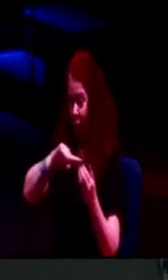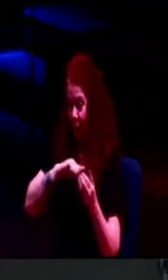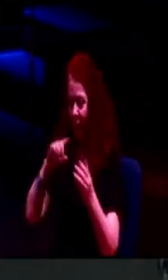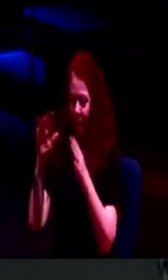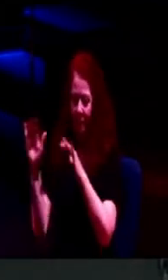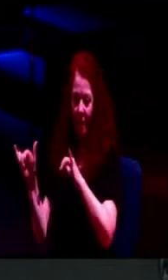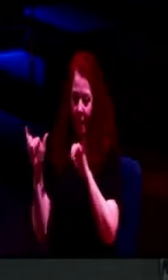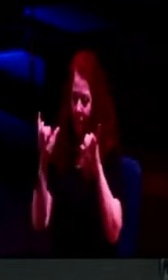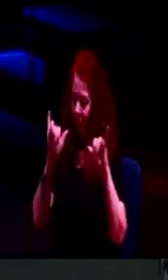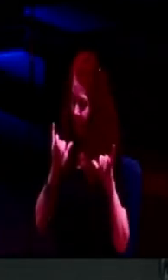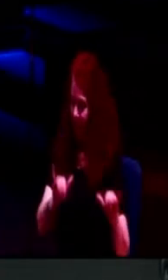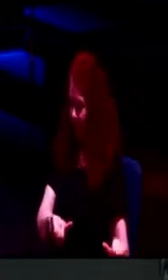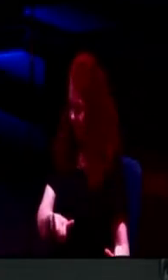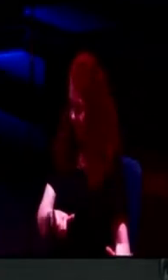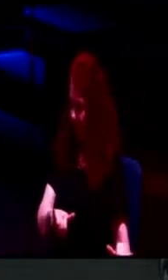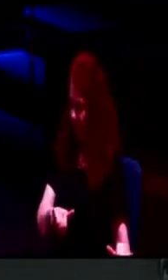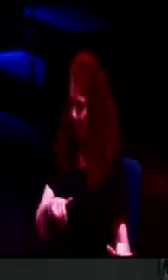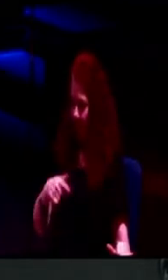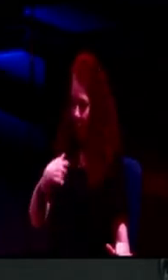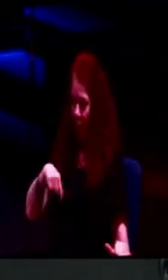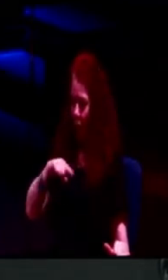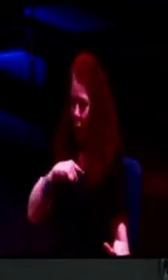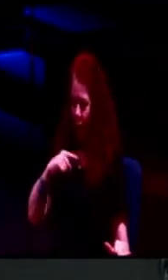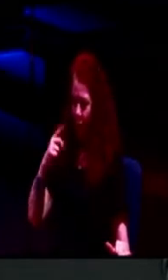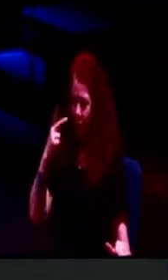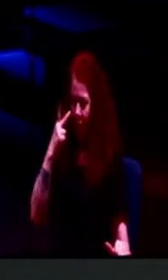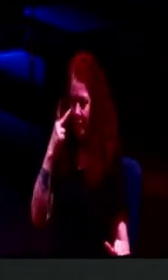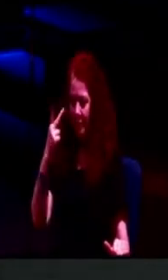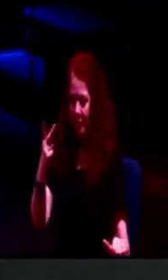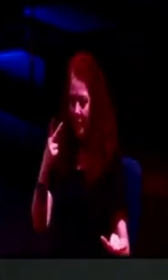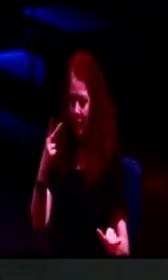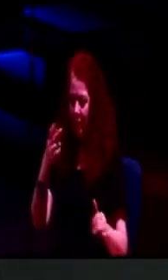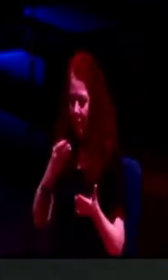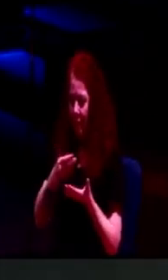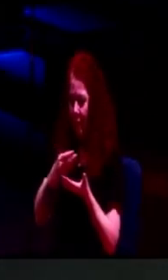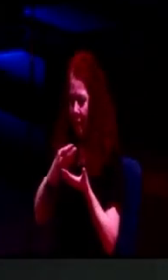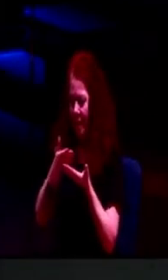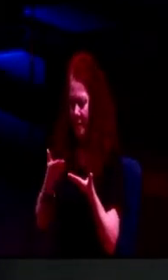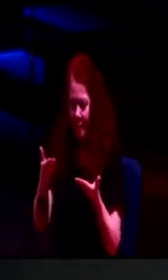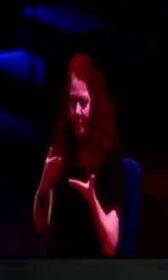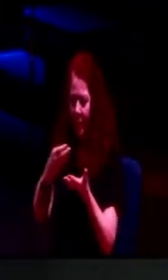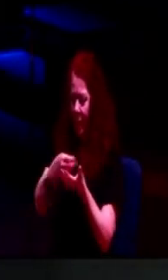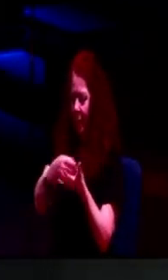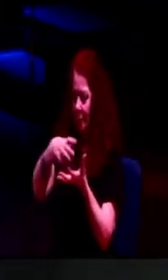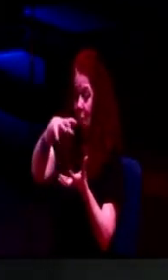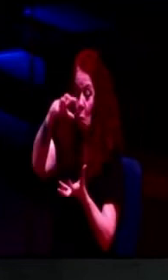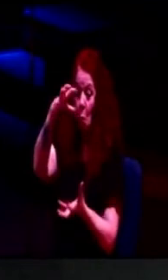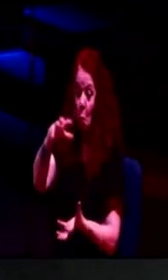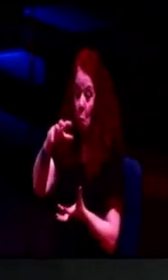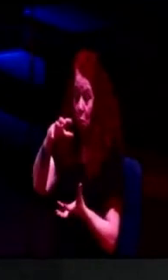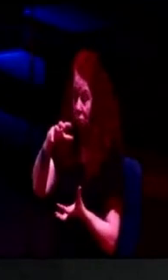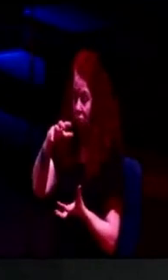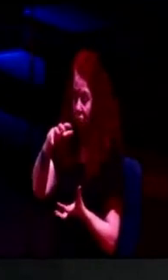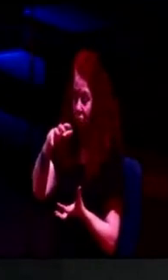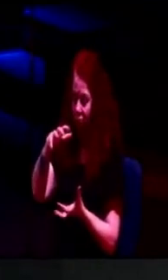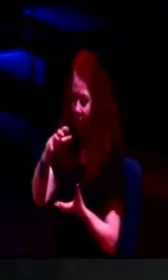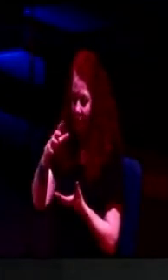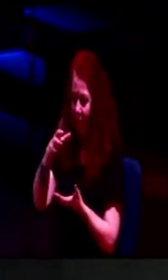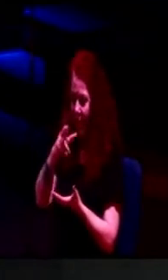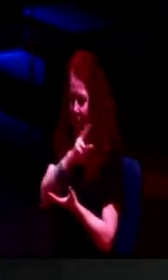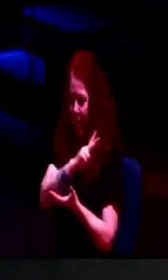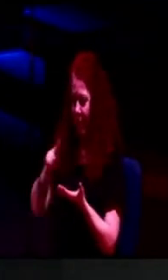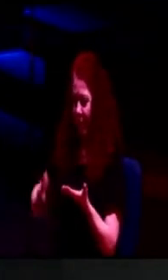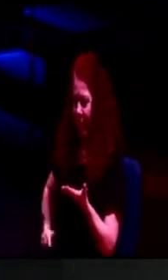You're going to let it walk out the door. And Jesus said, the kingdom of heaven is like that. And you have to